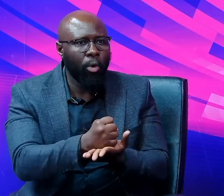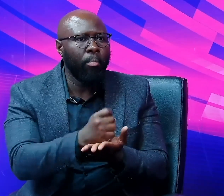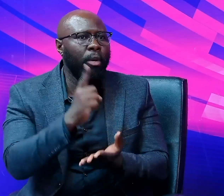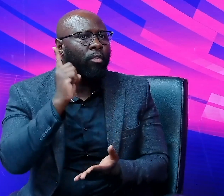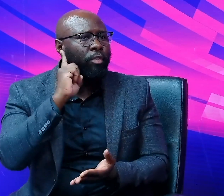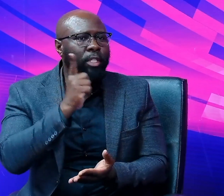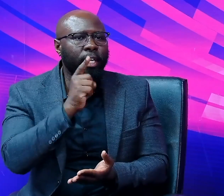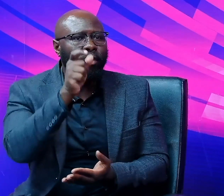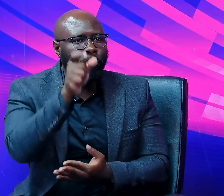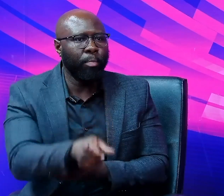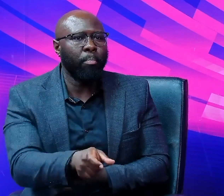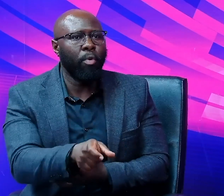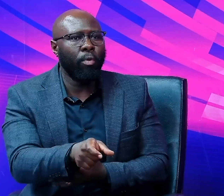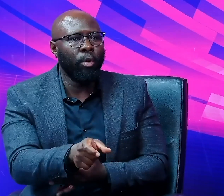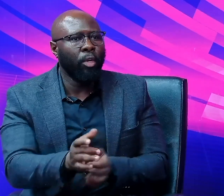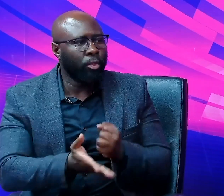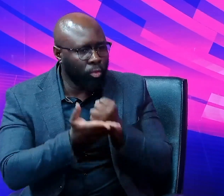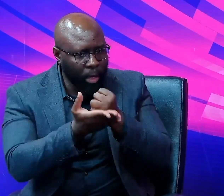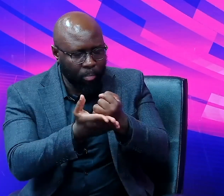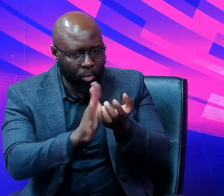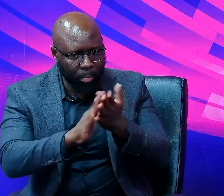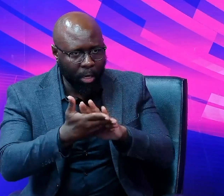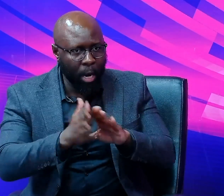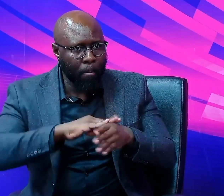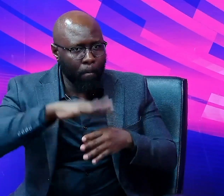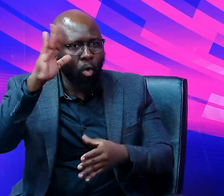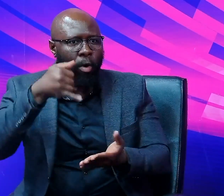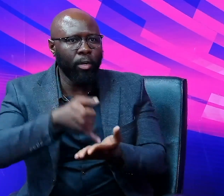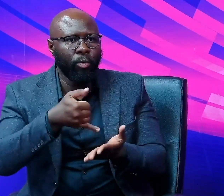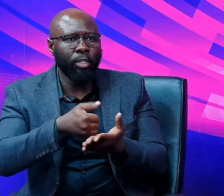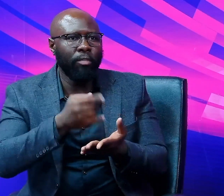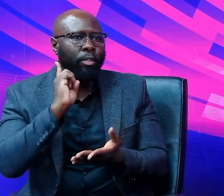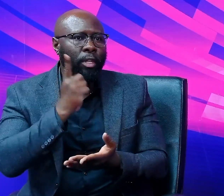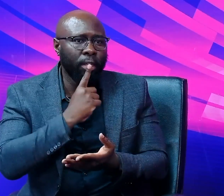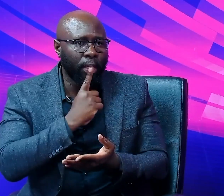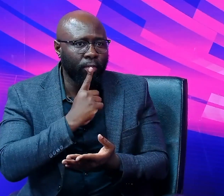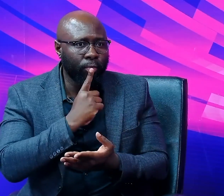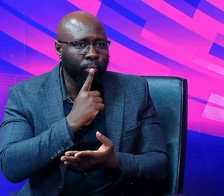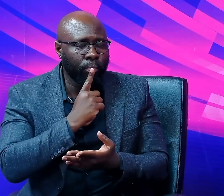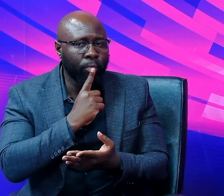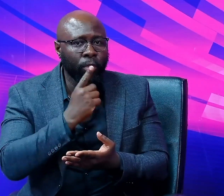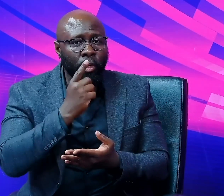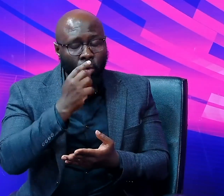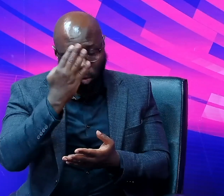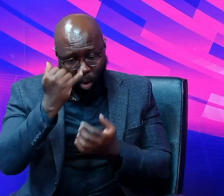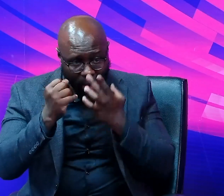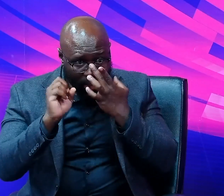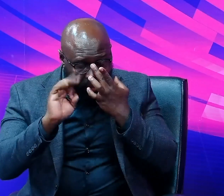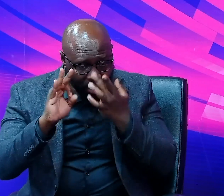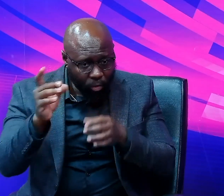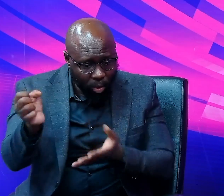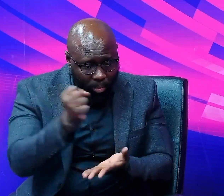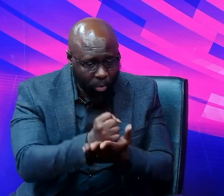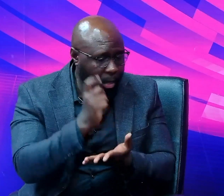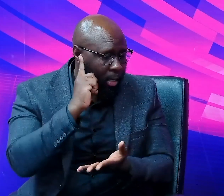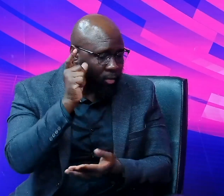we can advocate for employment of deaf people. Yeah. This will help and it will become more inclusive for the deaf.